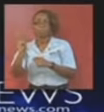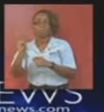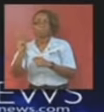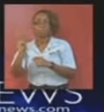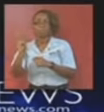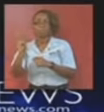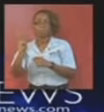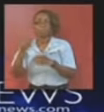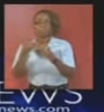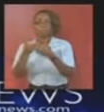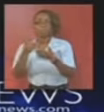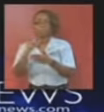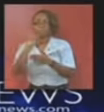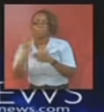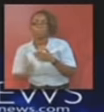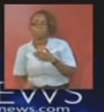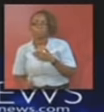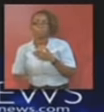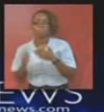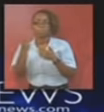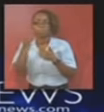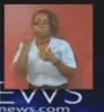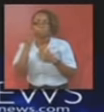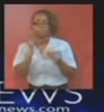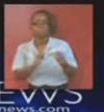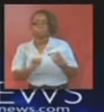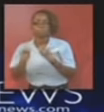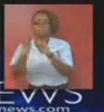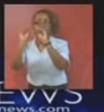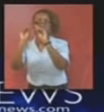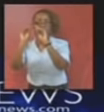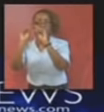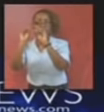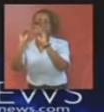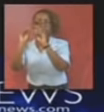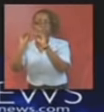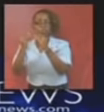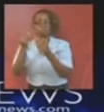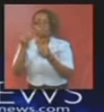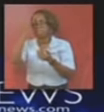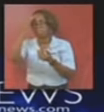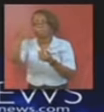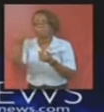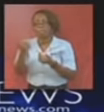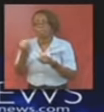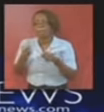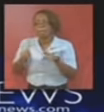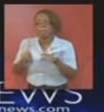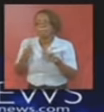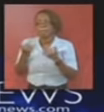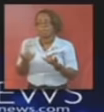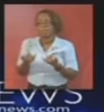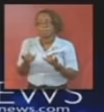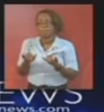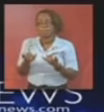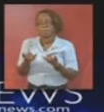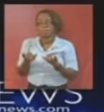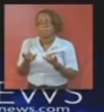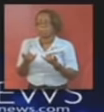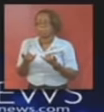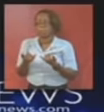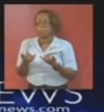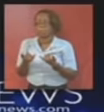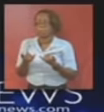why these things move? Is there any particular event or events that causes these